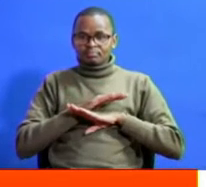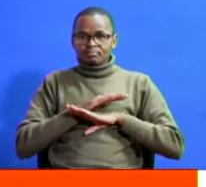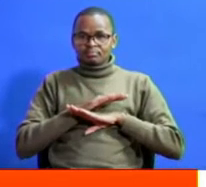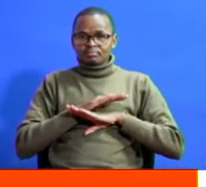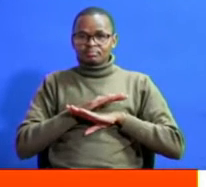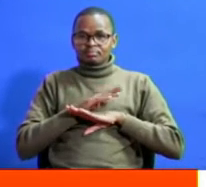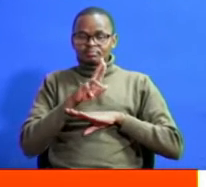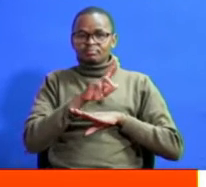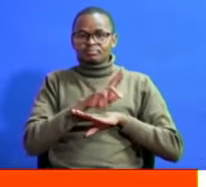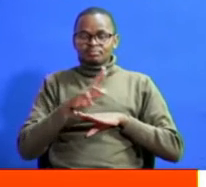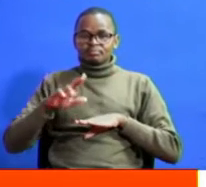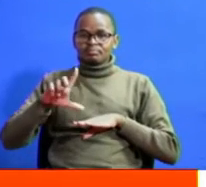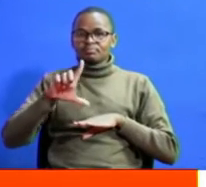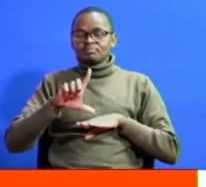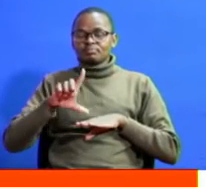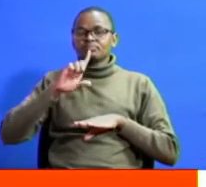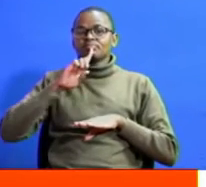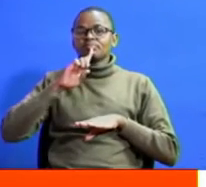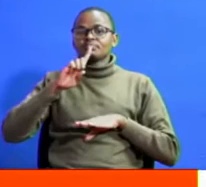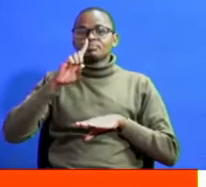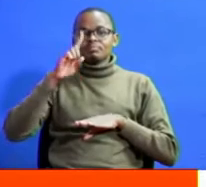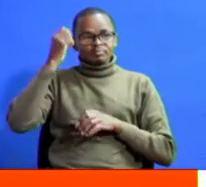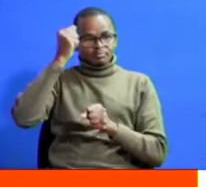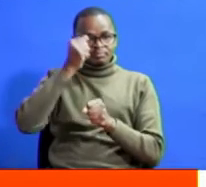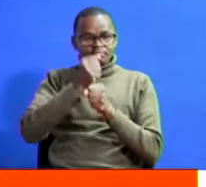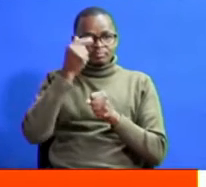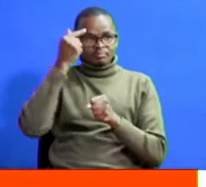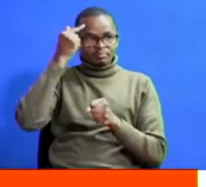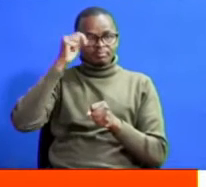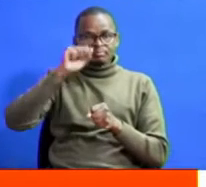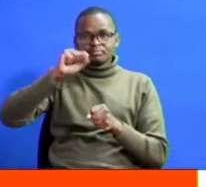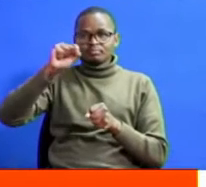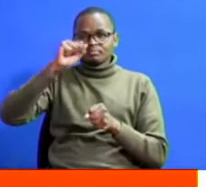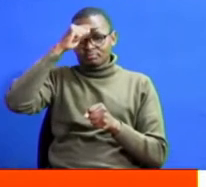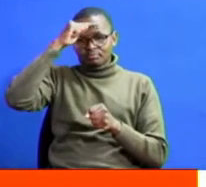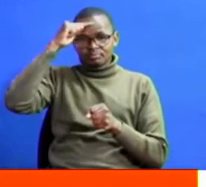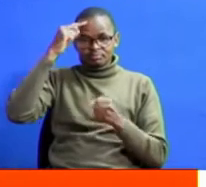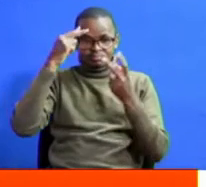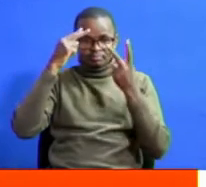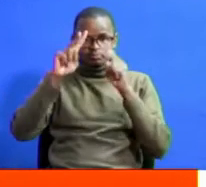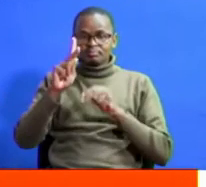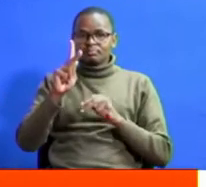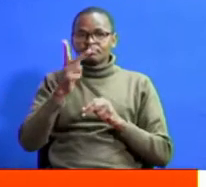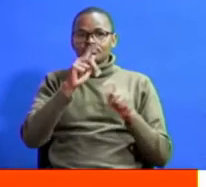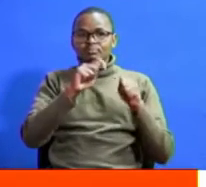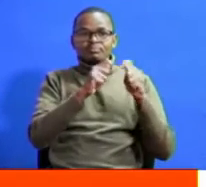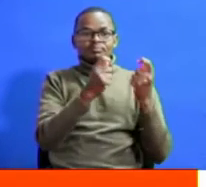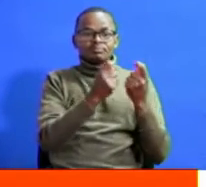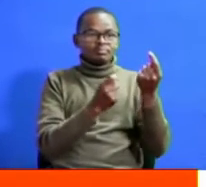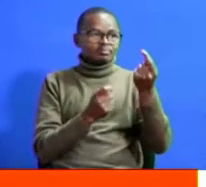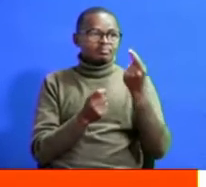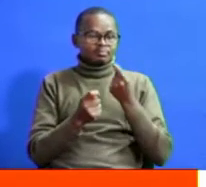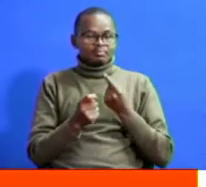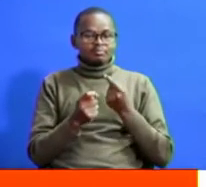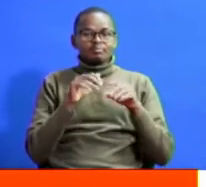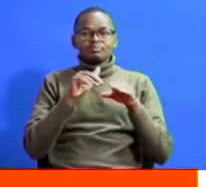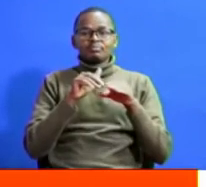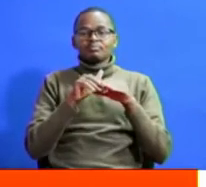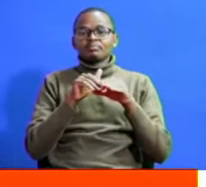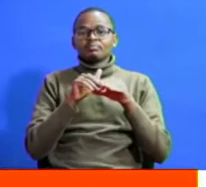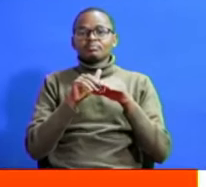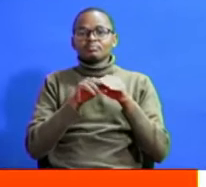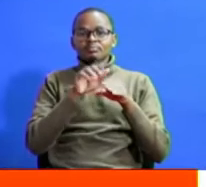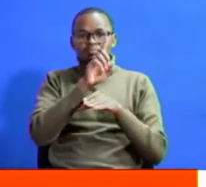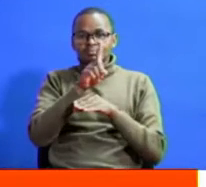production locally. So do you think it was politics? Because we have seen the Kenya Kwanza team, of course, coming in, of course,